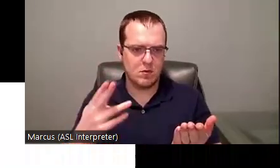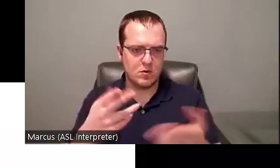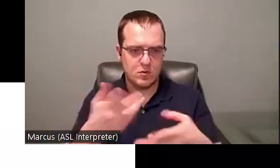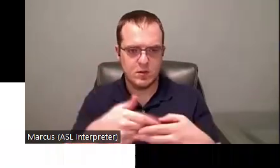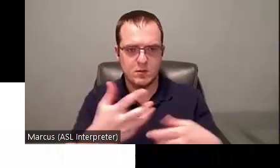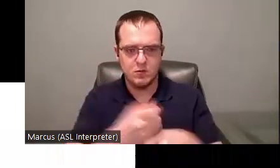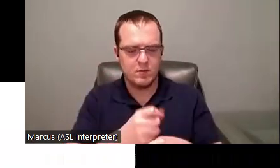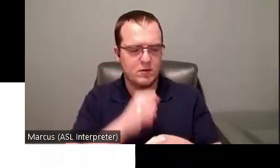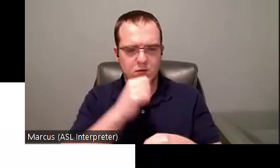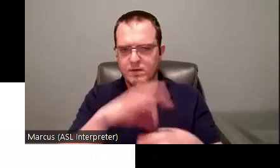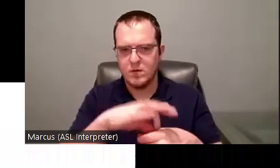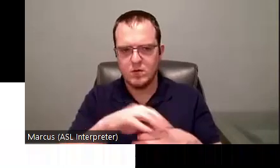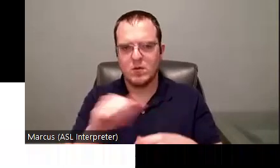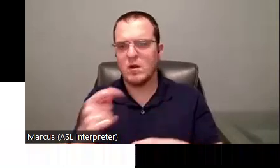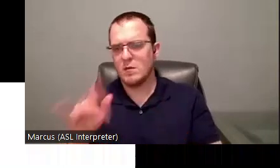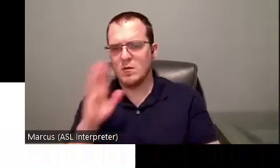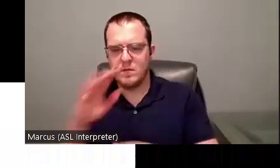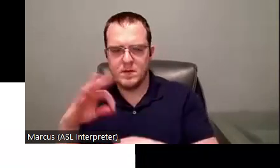vote. Thank you.